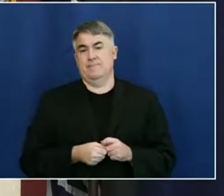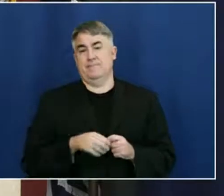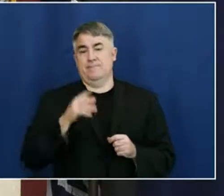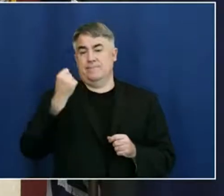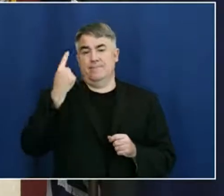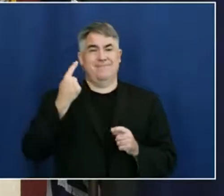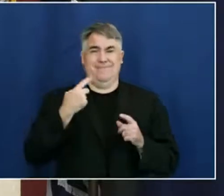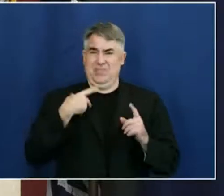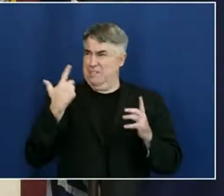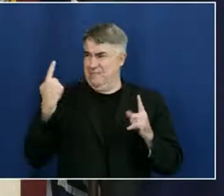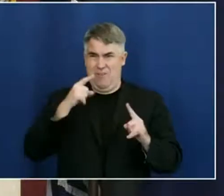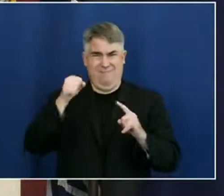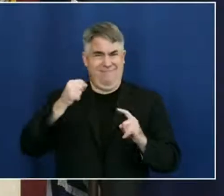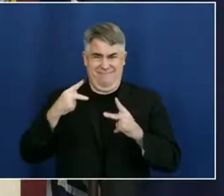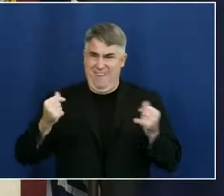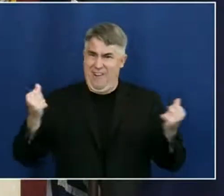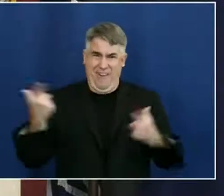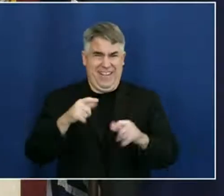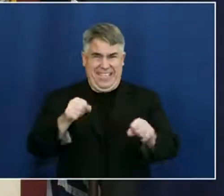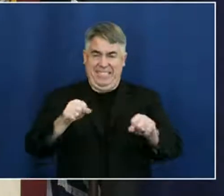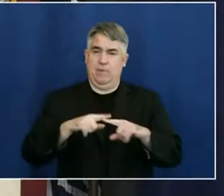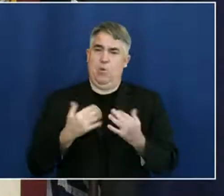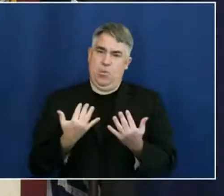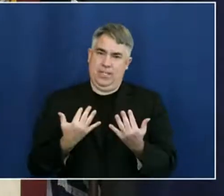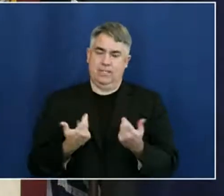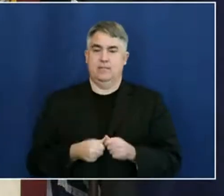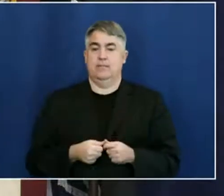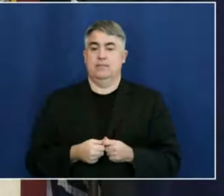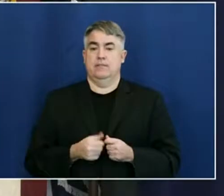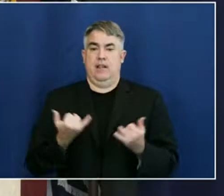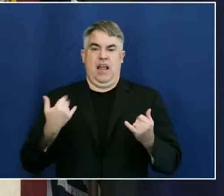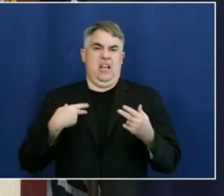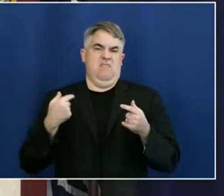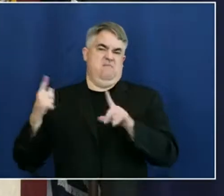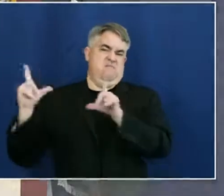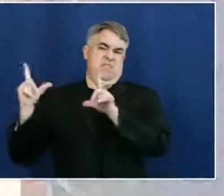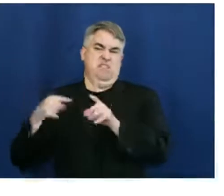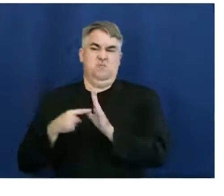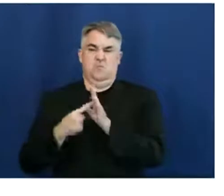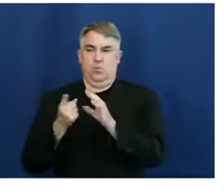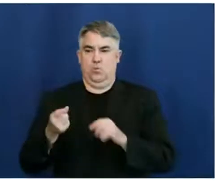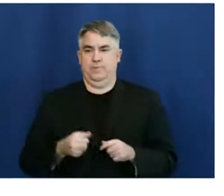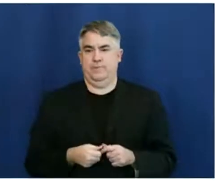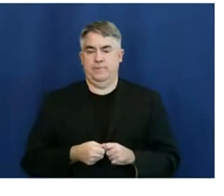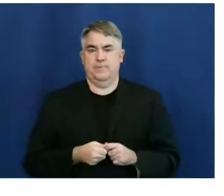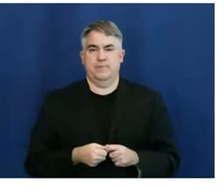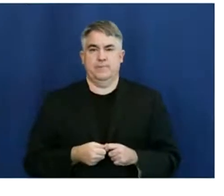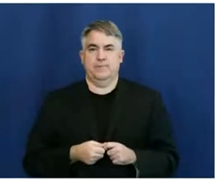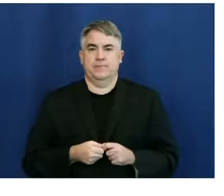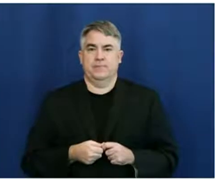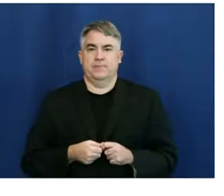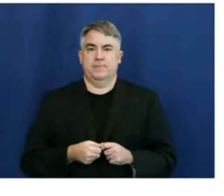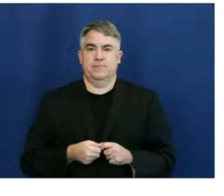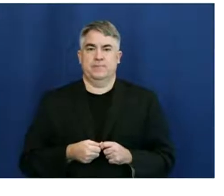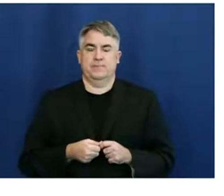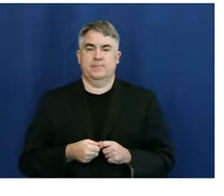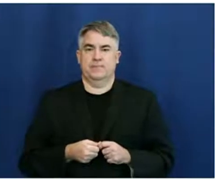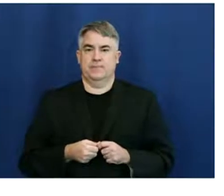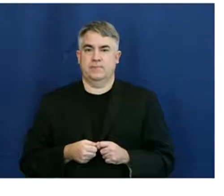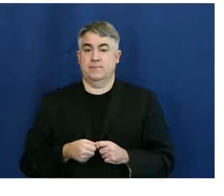quickly as possible. With that, let's jump into our slides for today. You'll start here with our dashboard. What we're showing here,